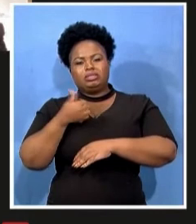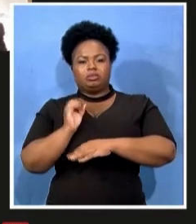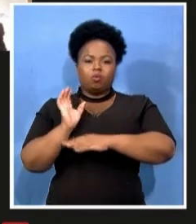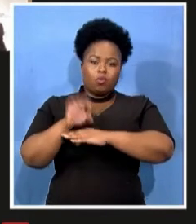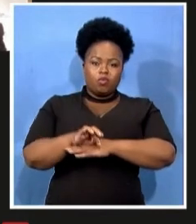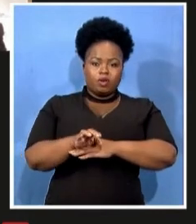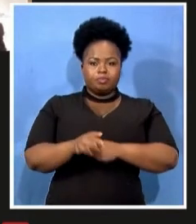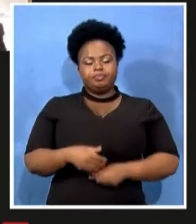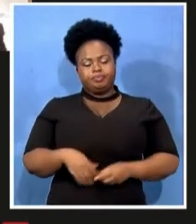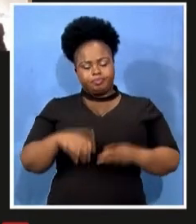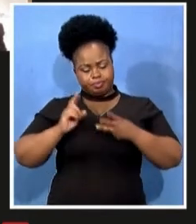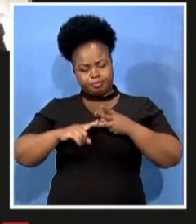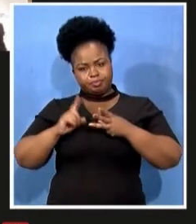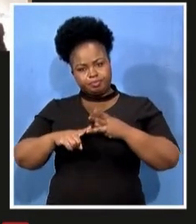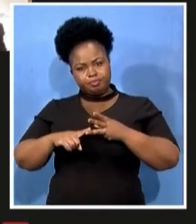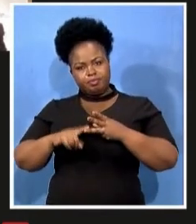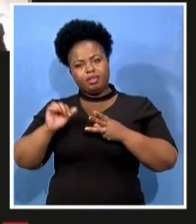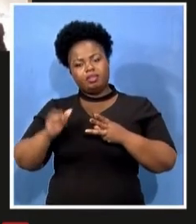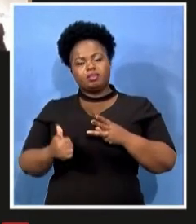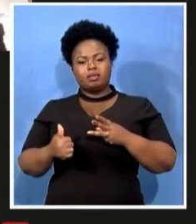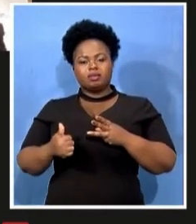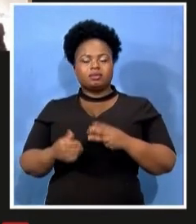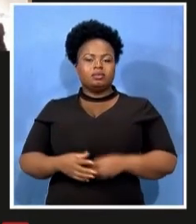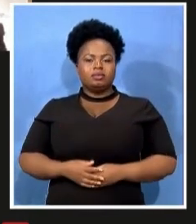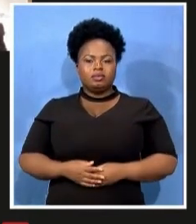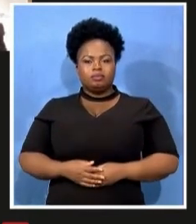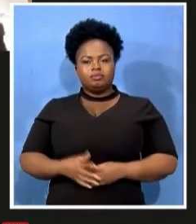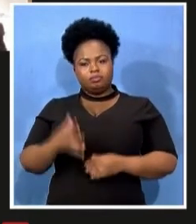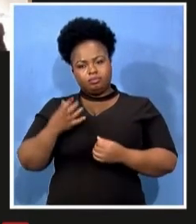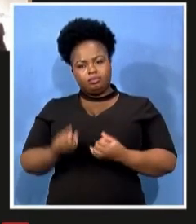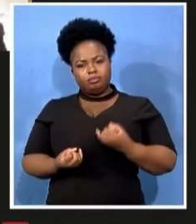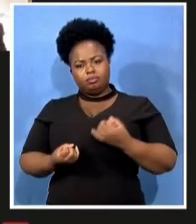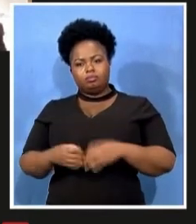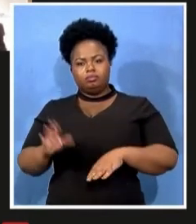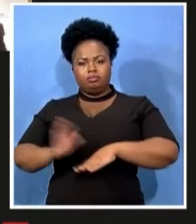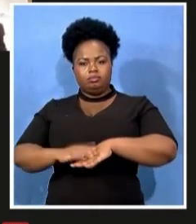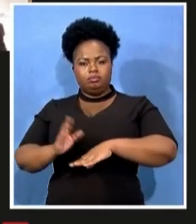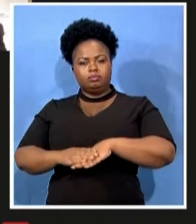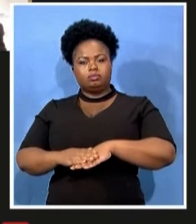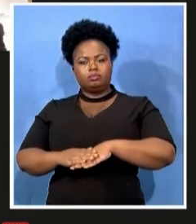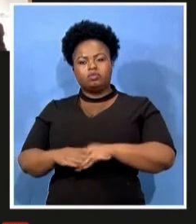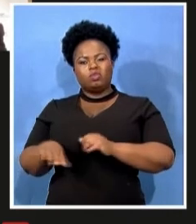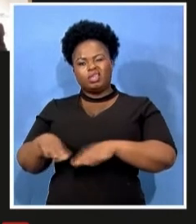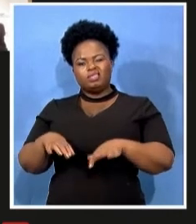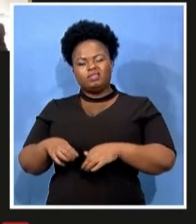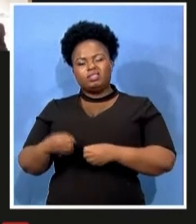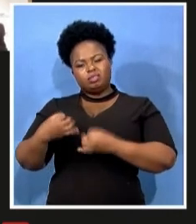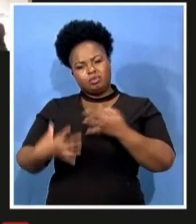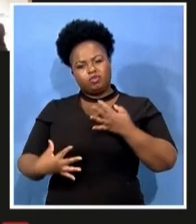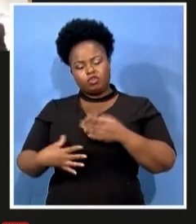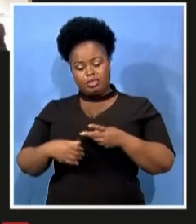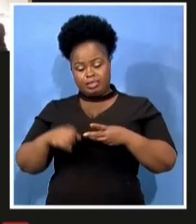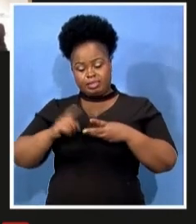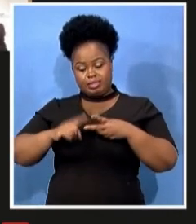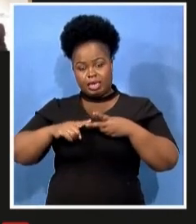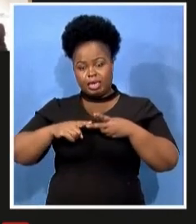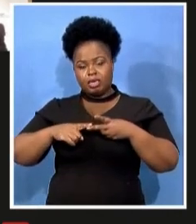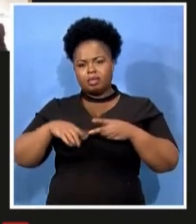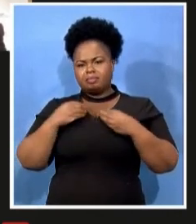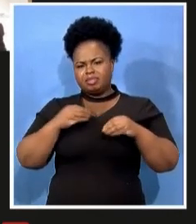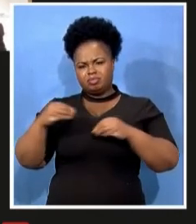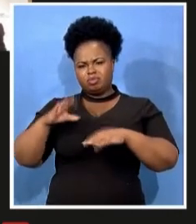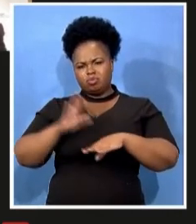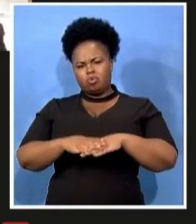have quite a lot of activity on the second phase that will be linked to the availability of